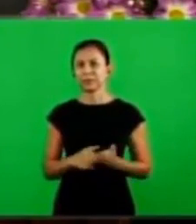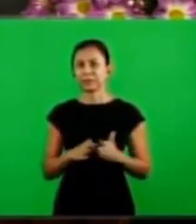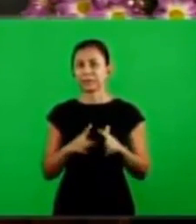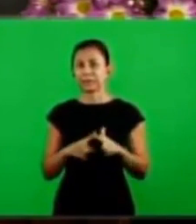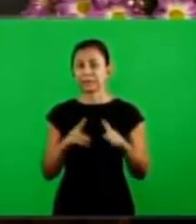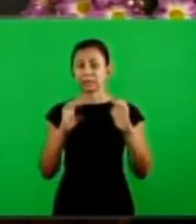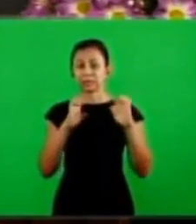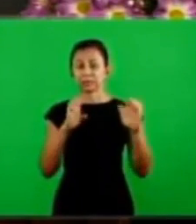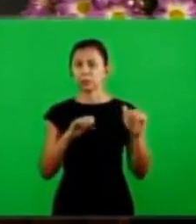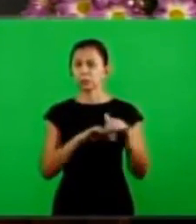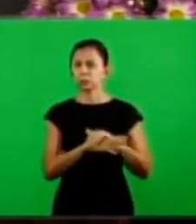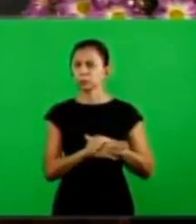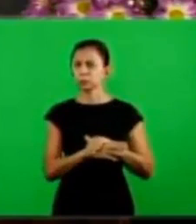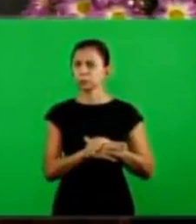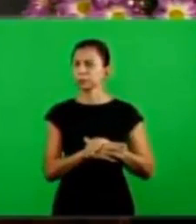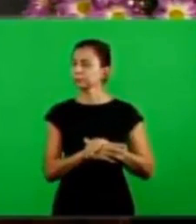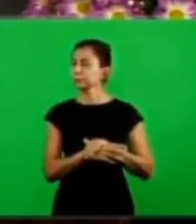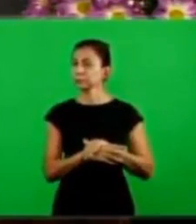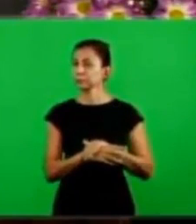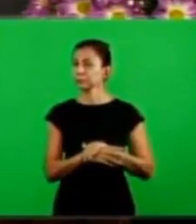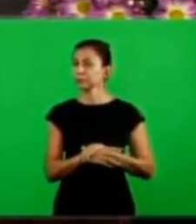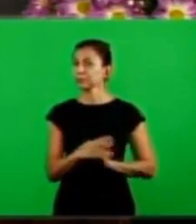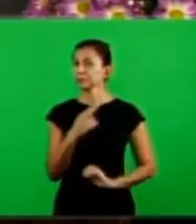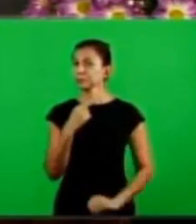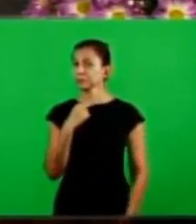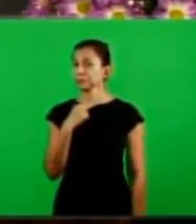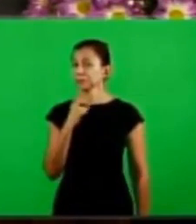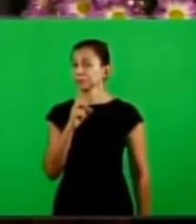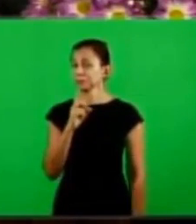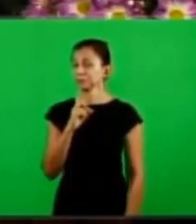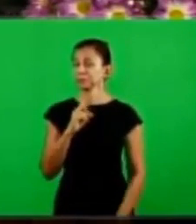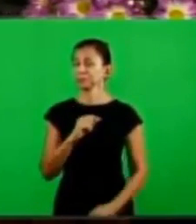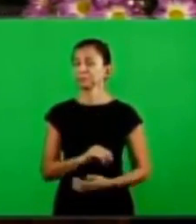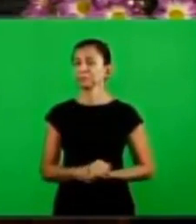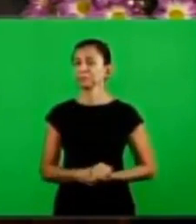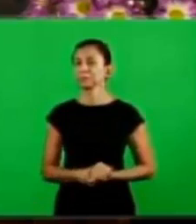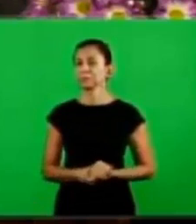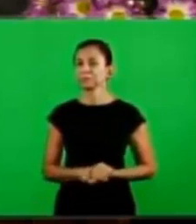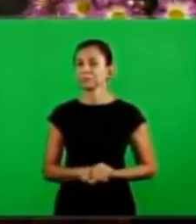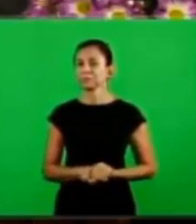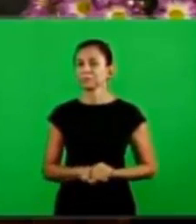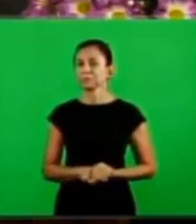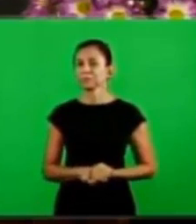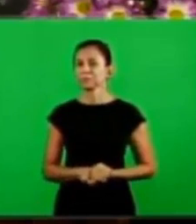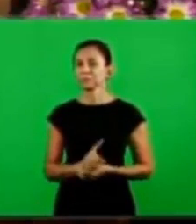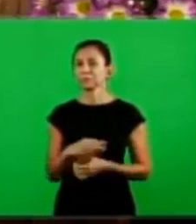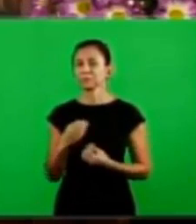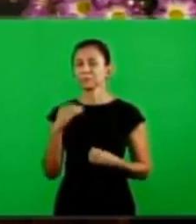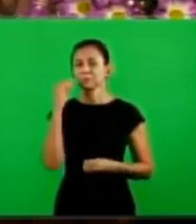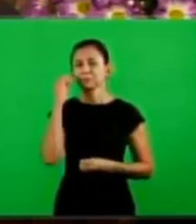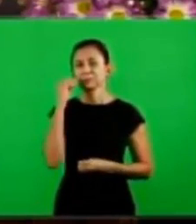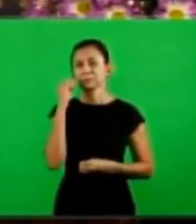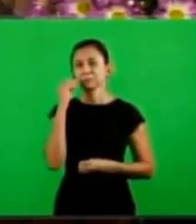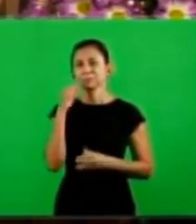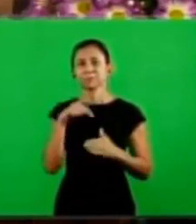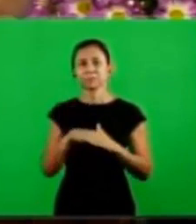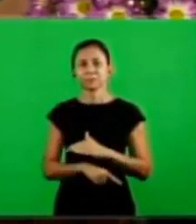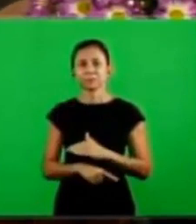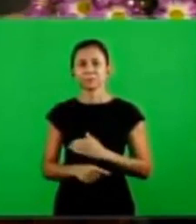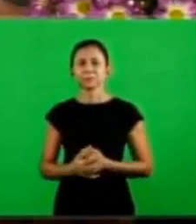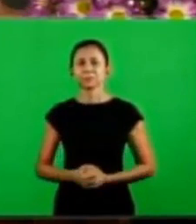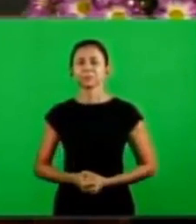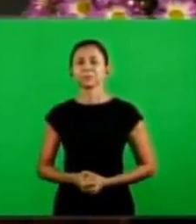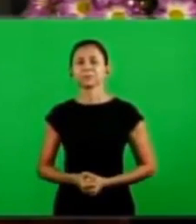The gospel is not a tradition. The church needs to seek more to